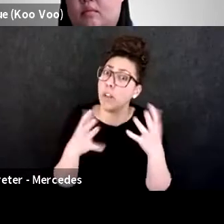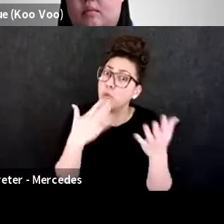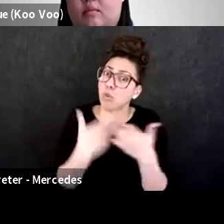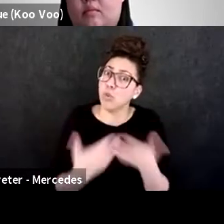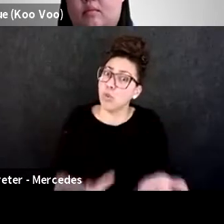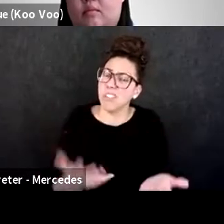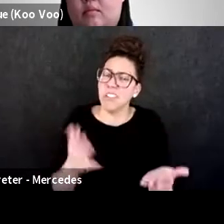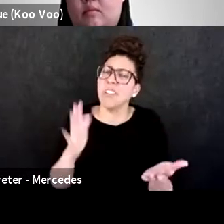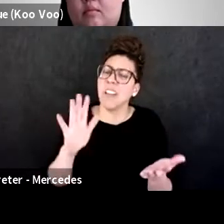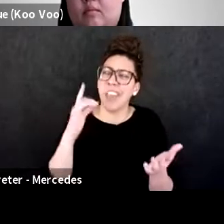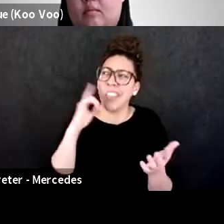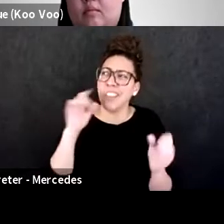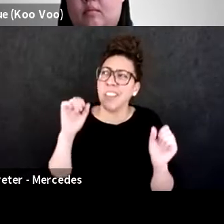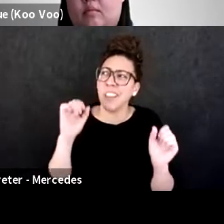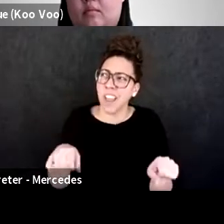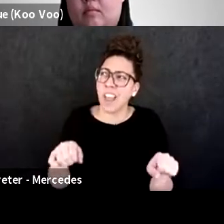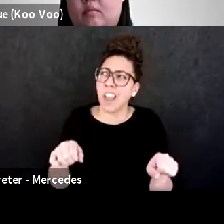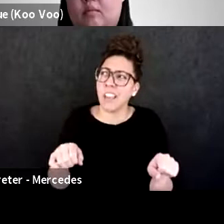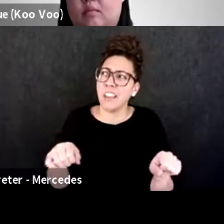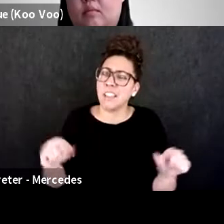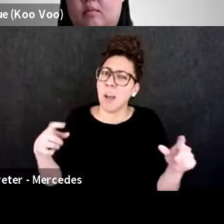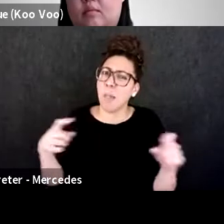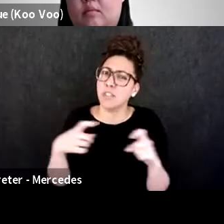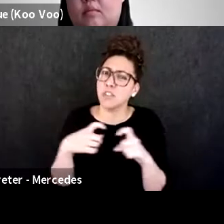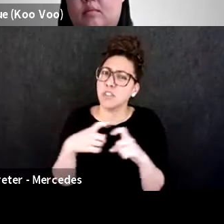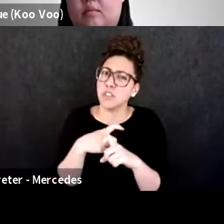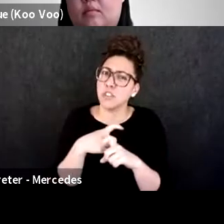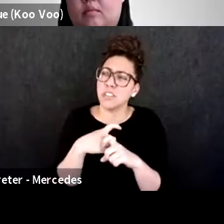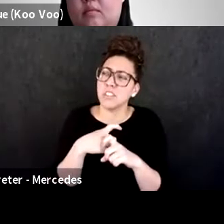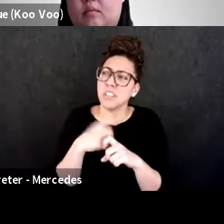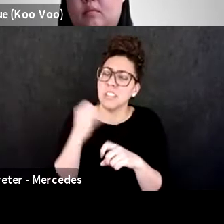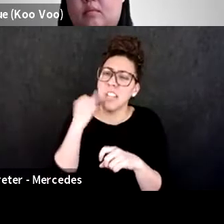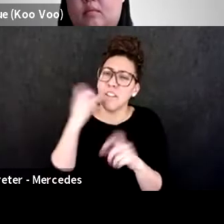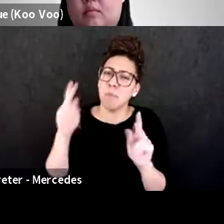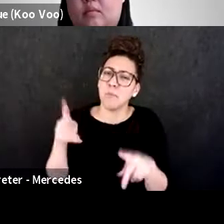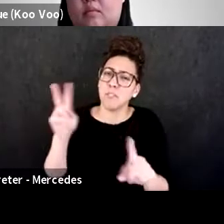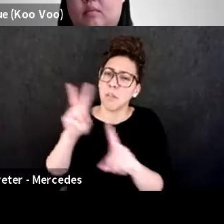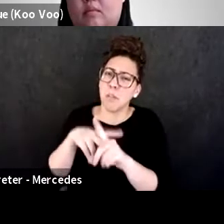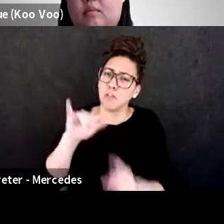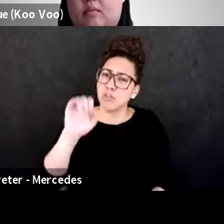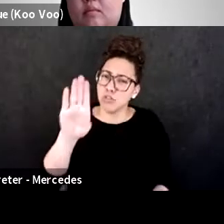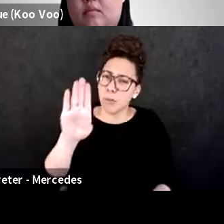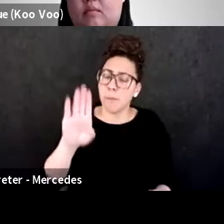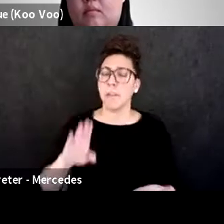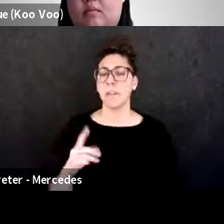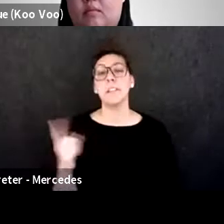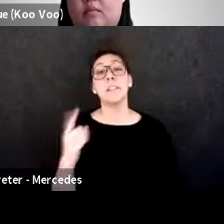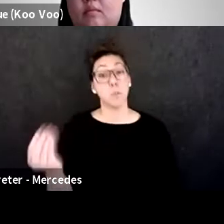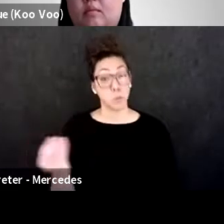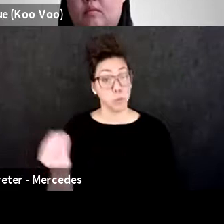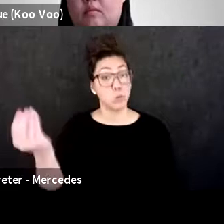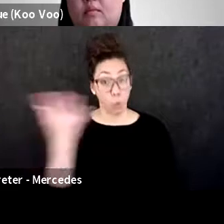can complicate it for a person applying for jobs, because as somebody told me once when I